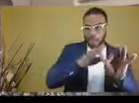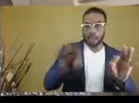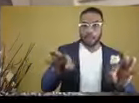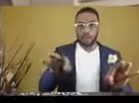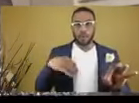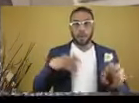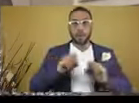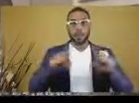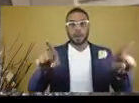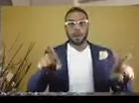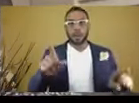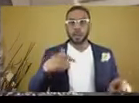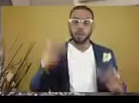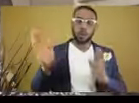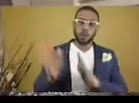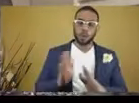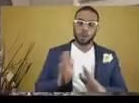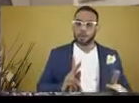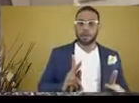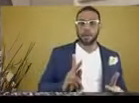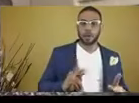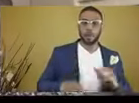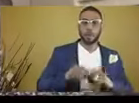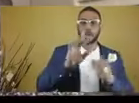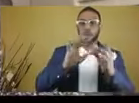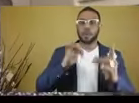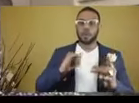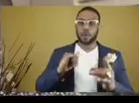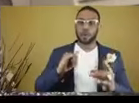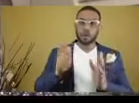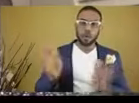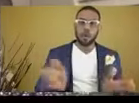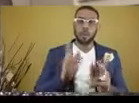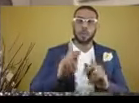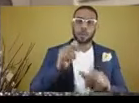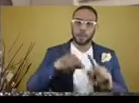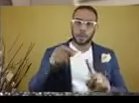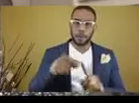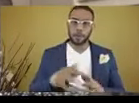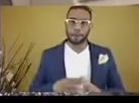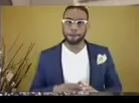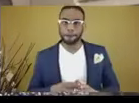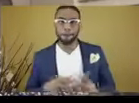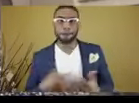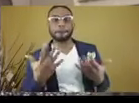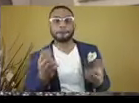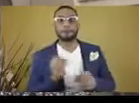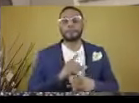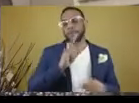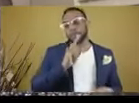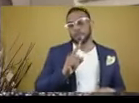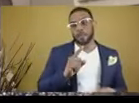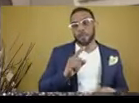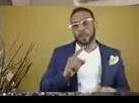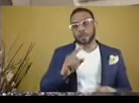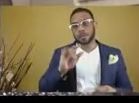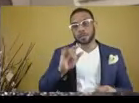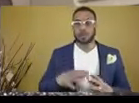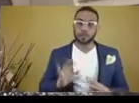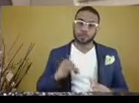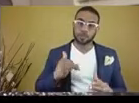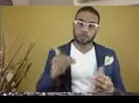out there, that we organized people around, the message that we mobilized people around. And so wanting to make sure that our